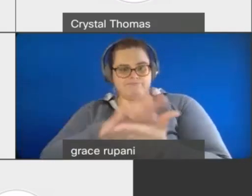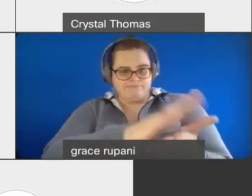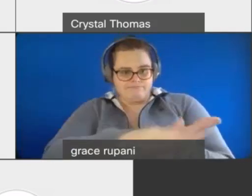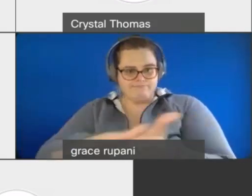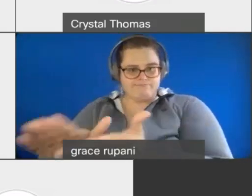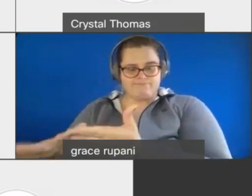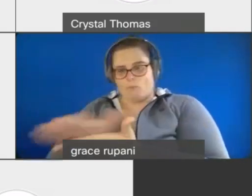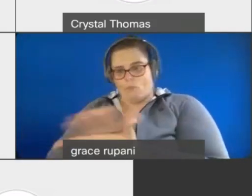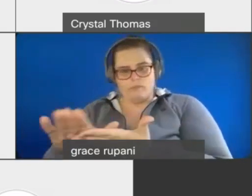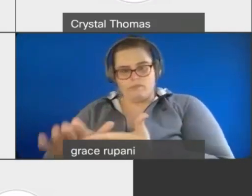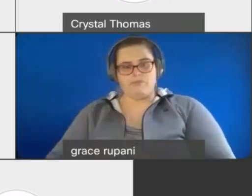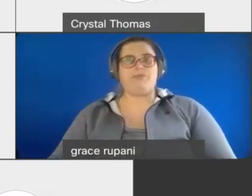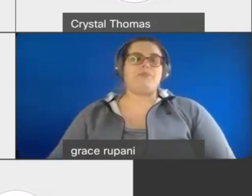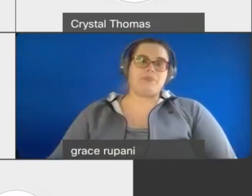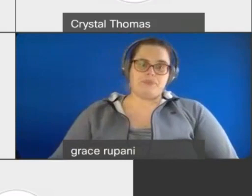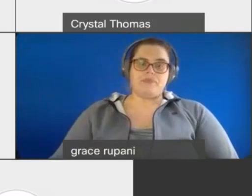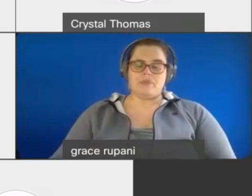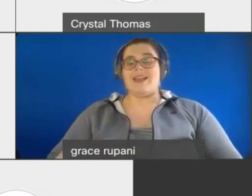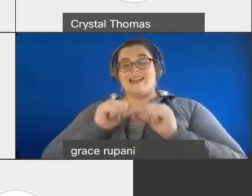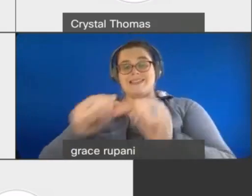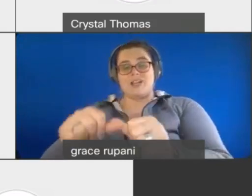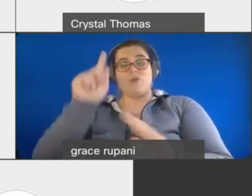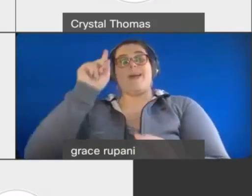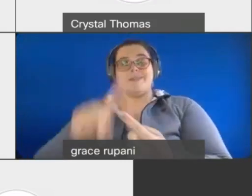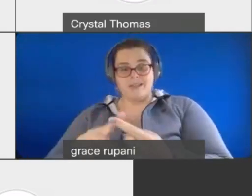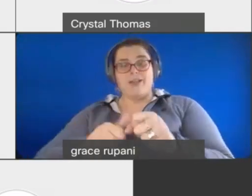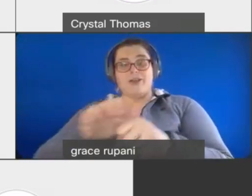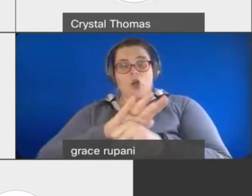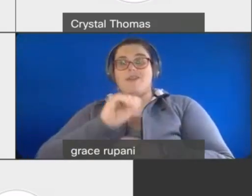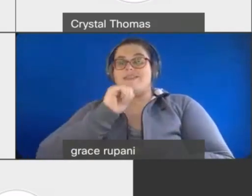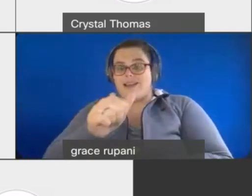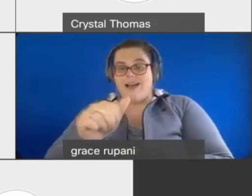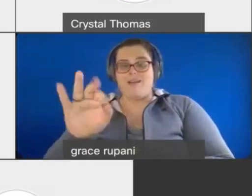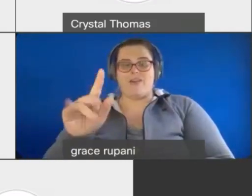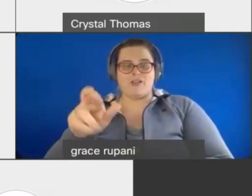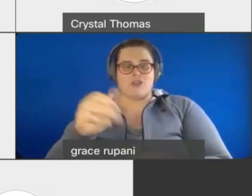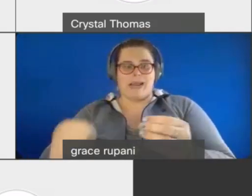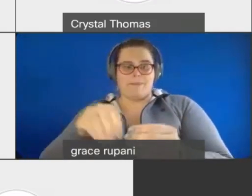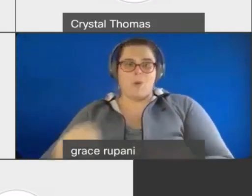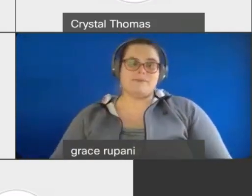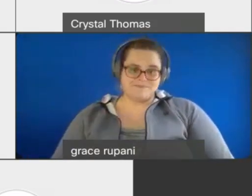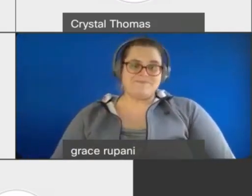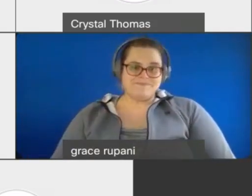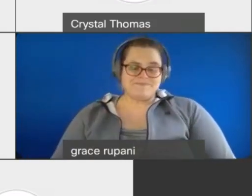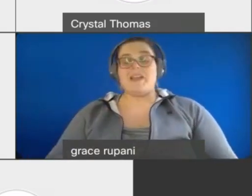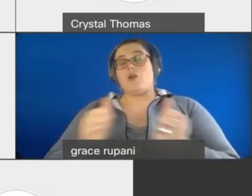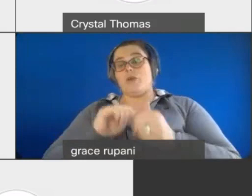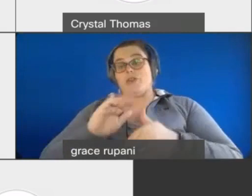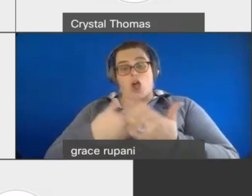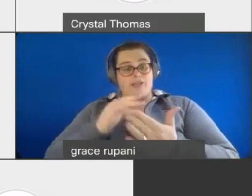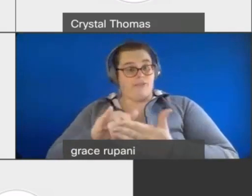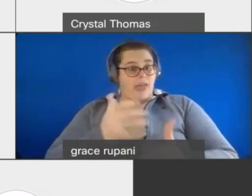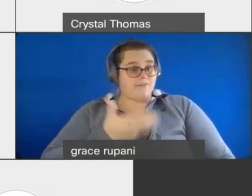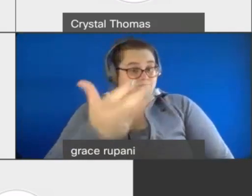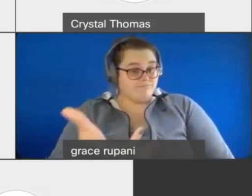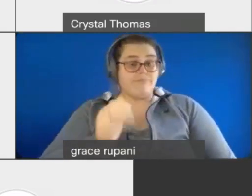We're continuing all of this until COVID is a non-factor. Now, with all of that said, our staff are in